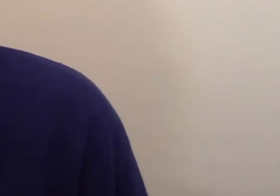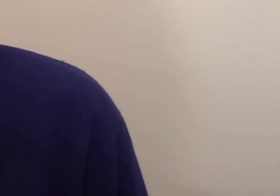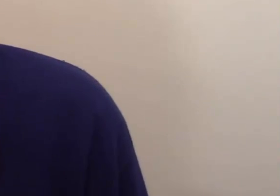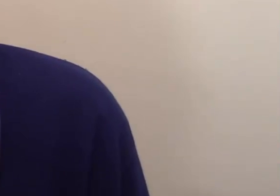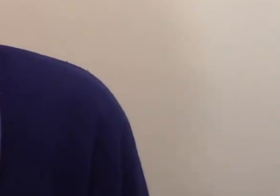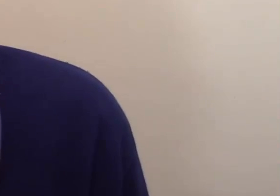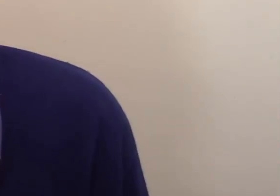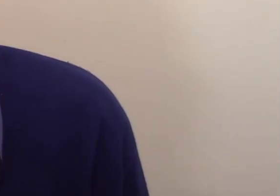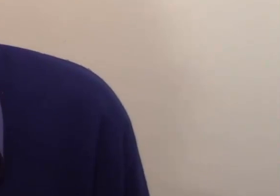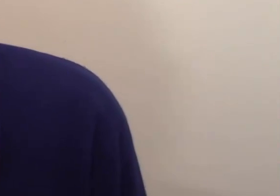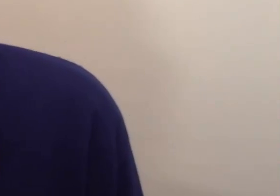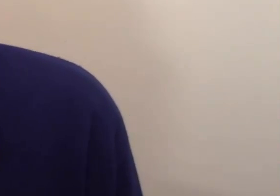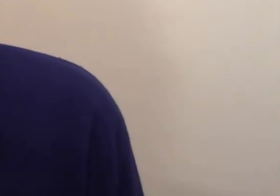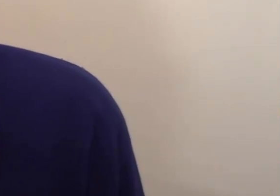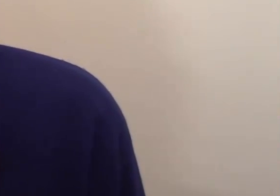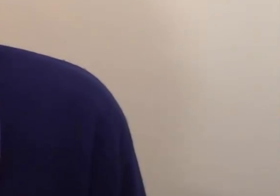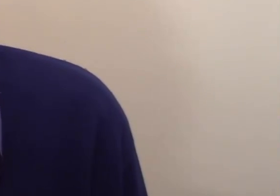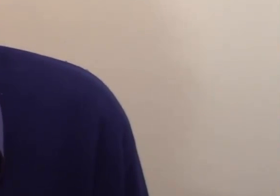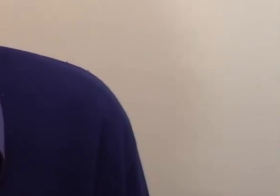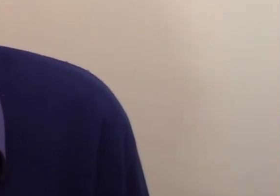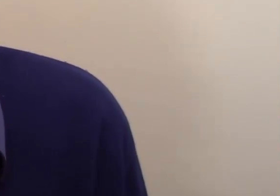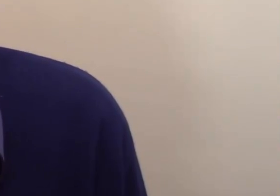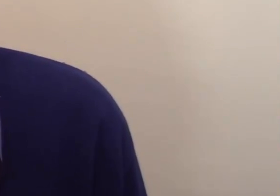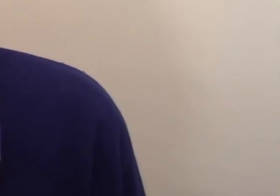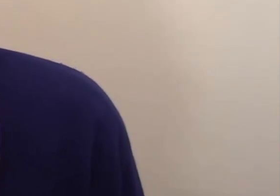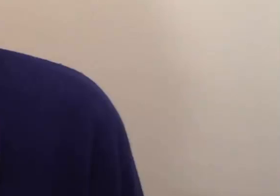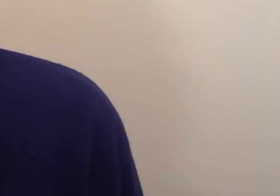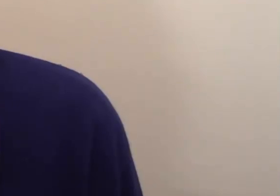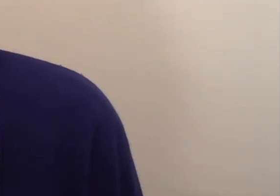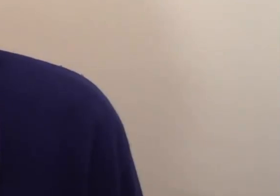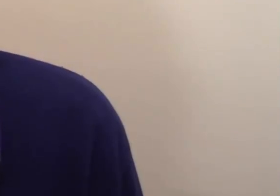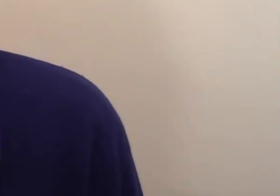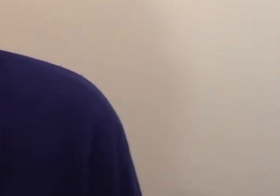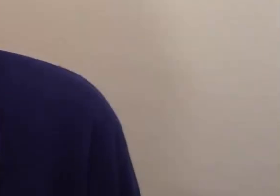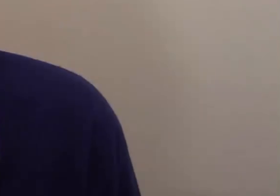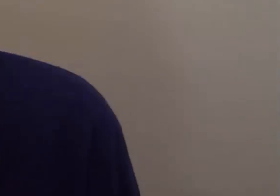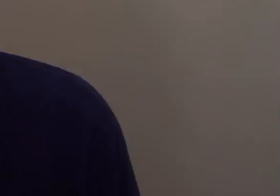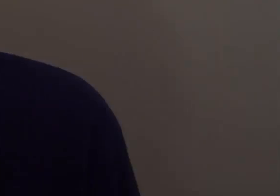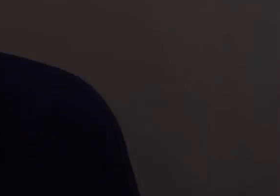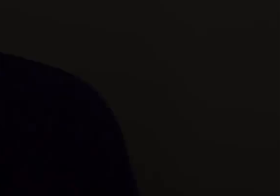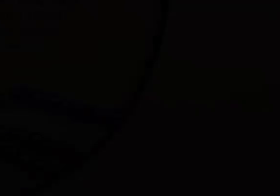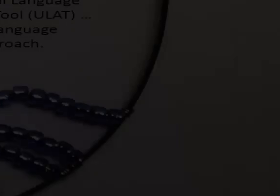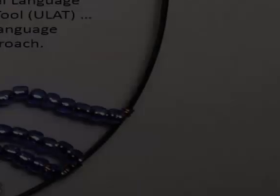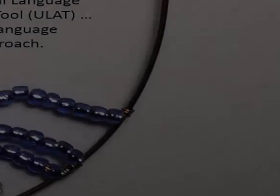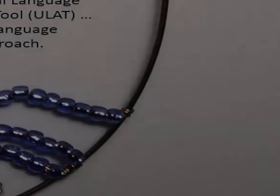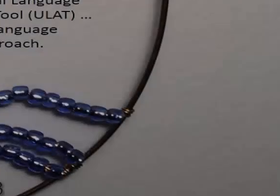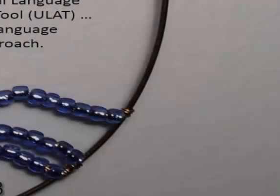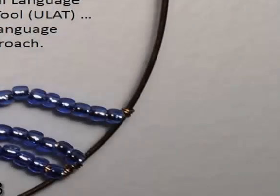exercises independently, and I will see you at the beginning of next class. Goodbye.